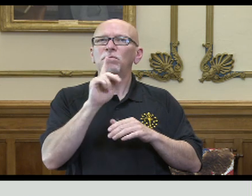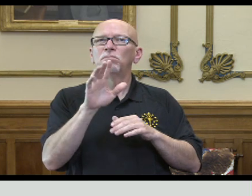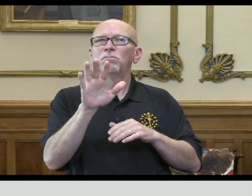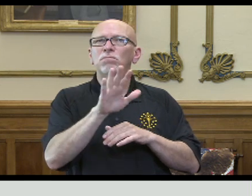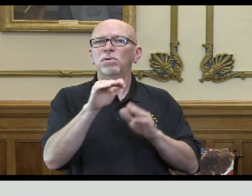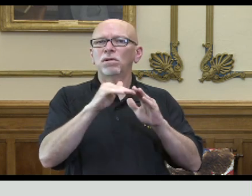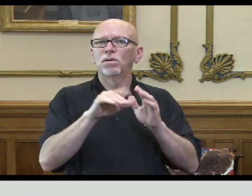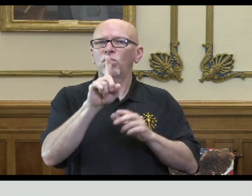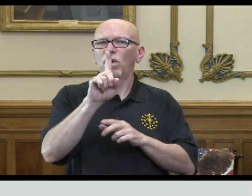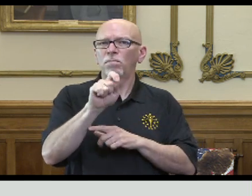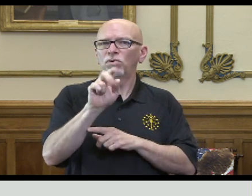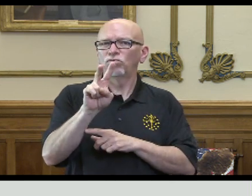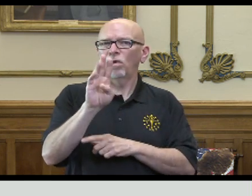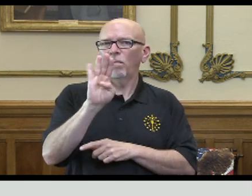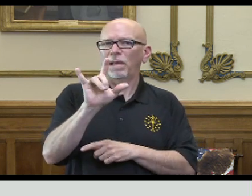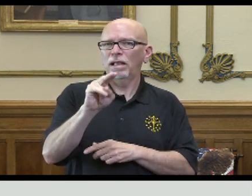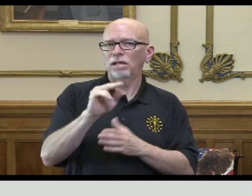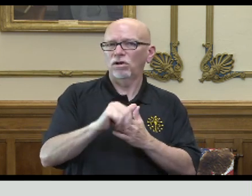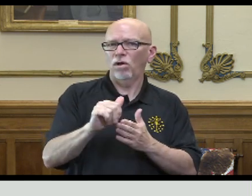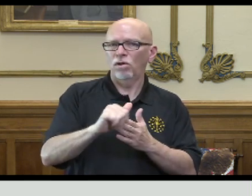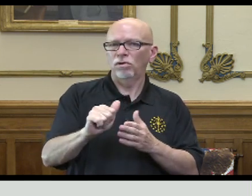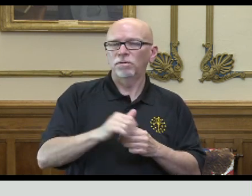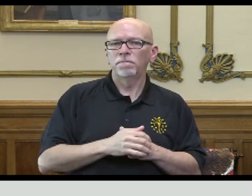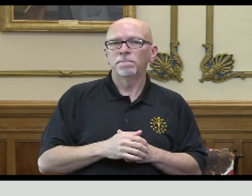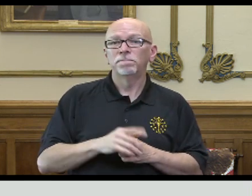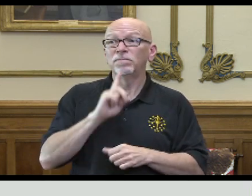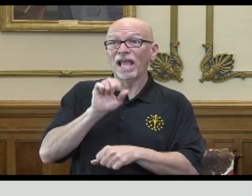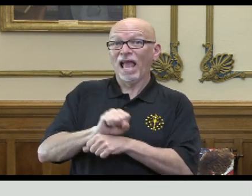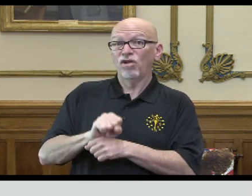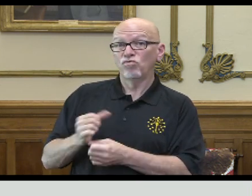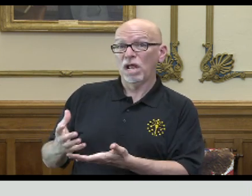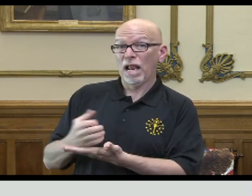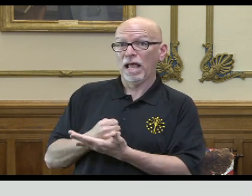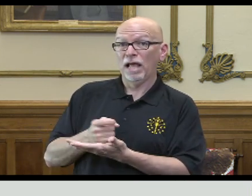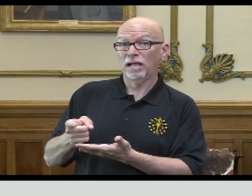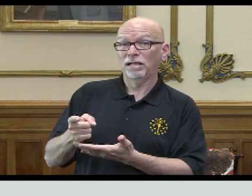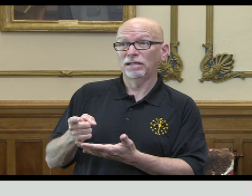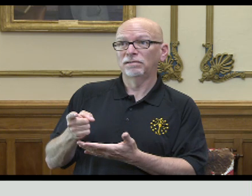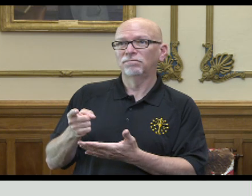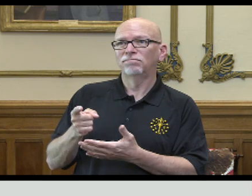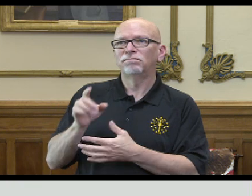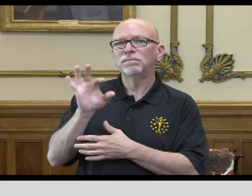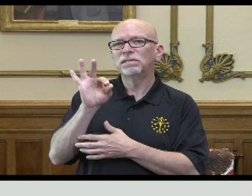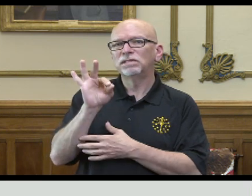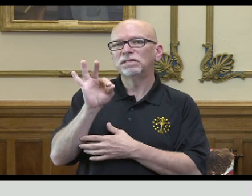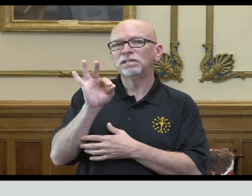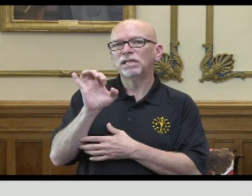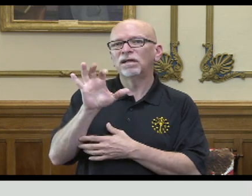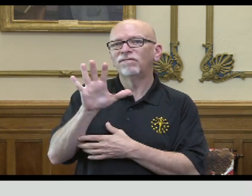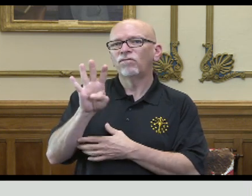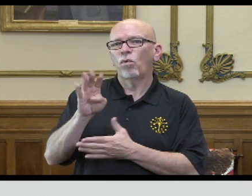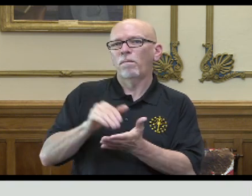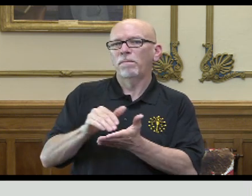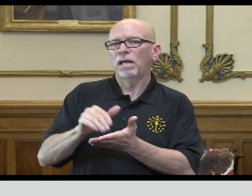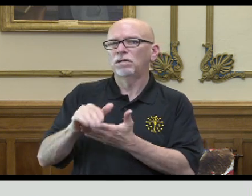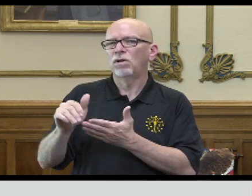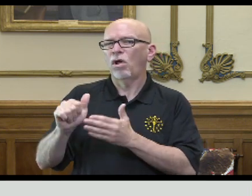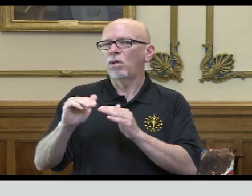under $1.2 billion. Actual collections were a little over $954 million,